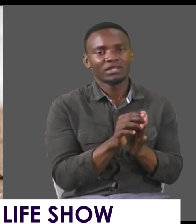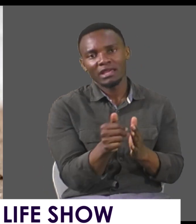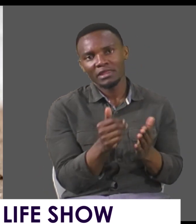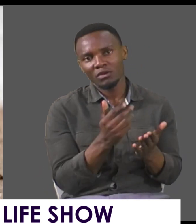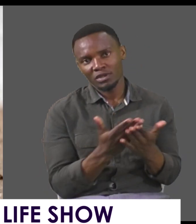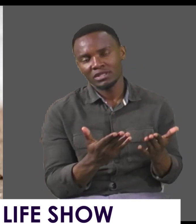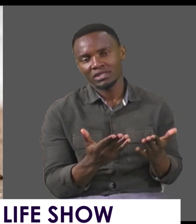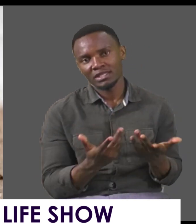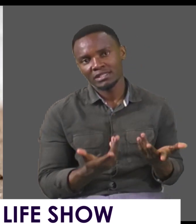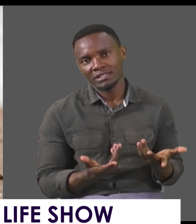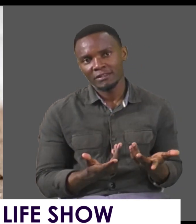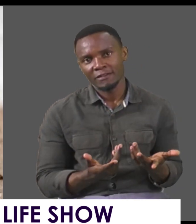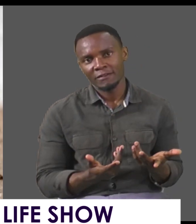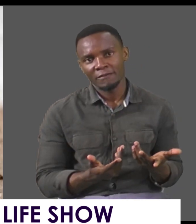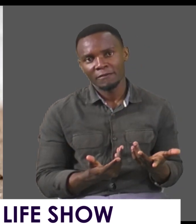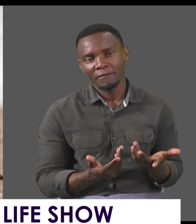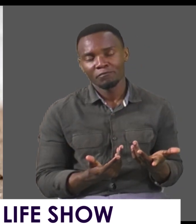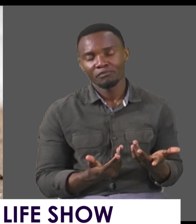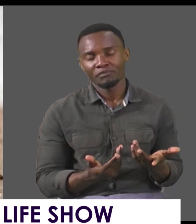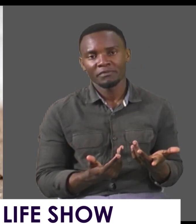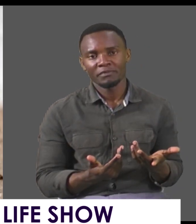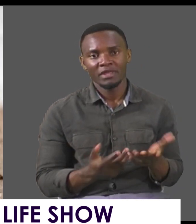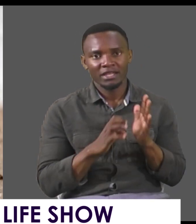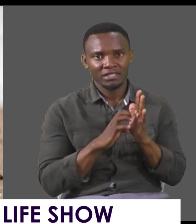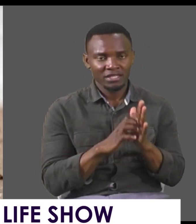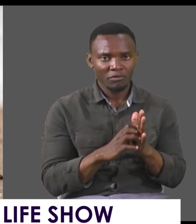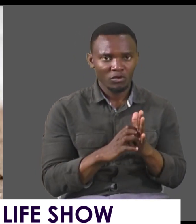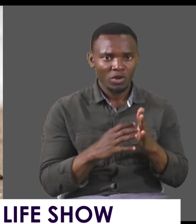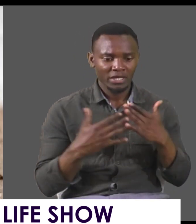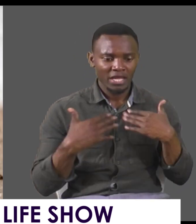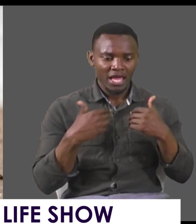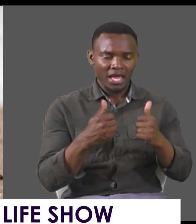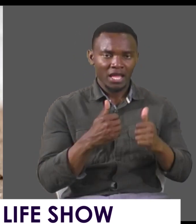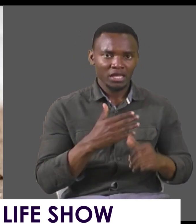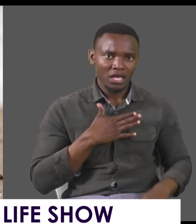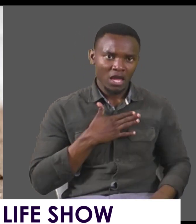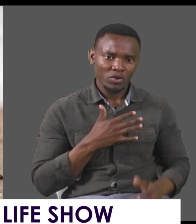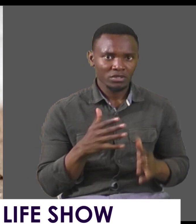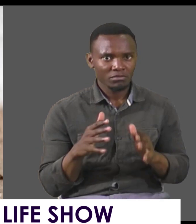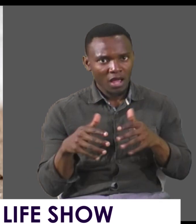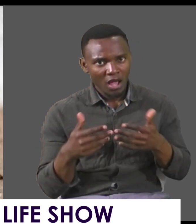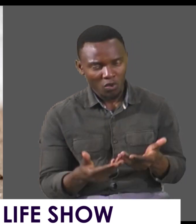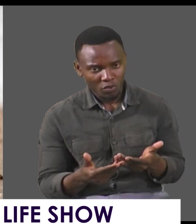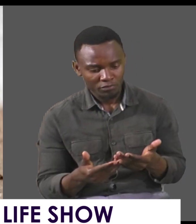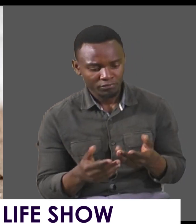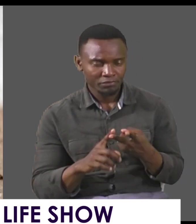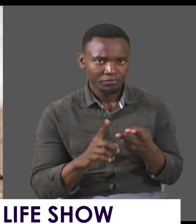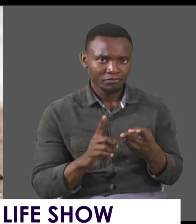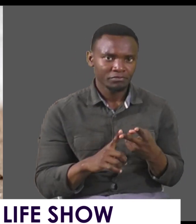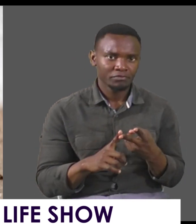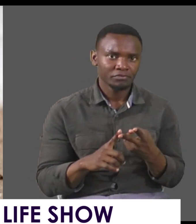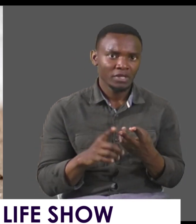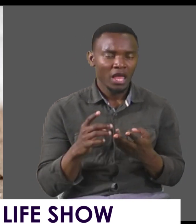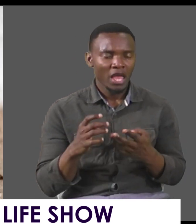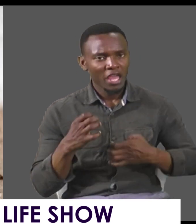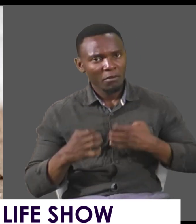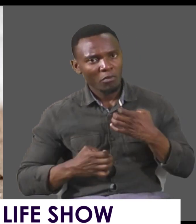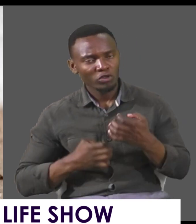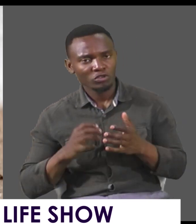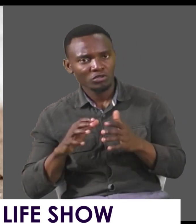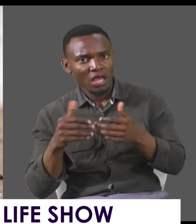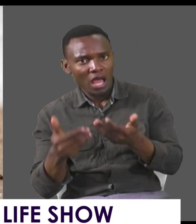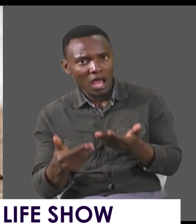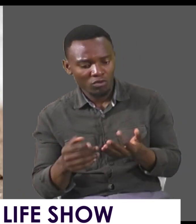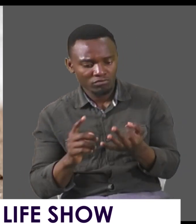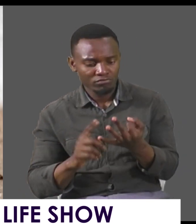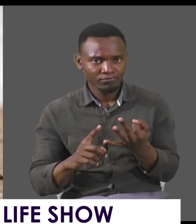us. Yes, the state of our health, emotions, the state of our finances, the